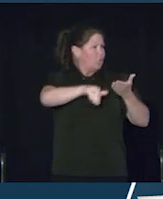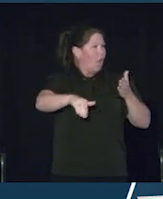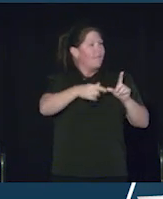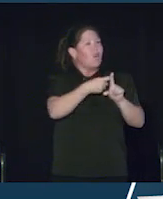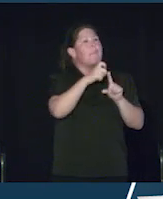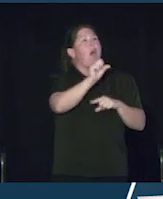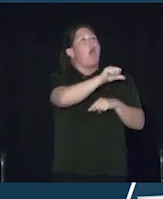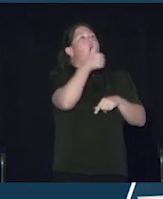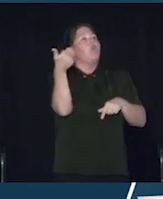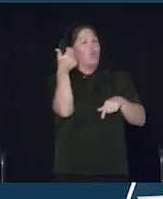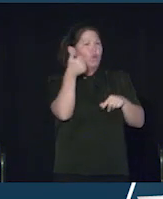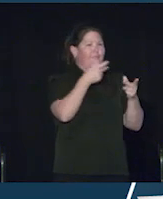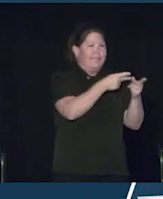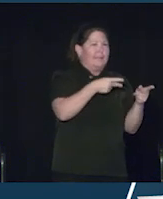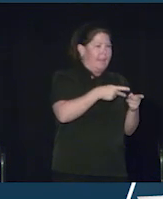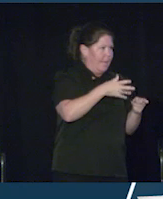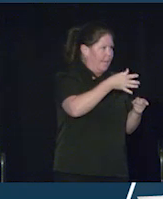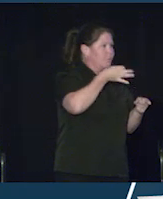year.